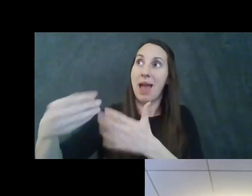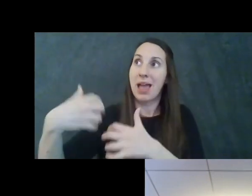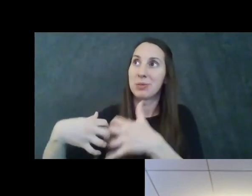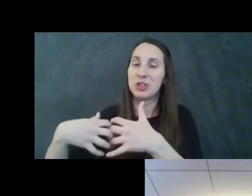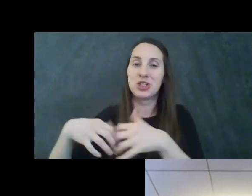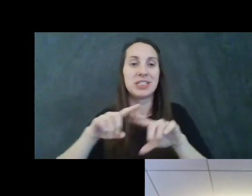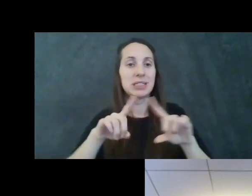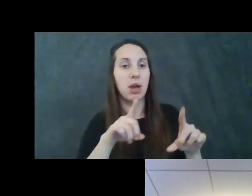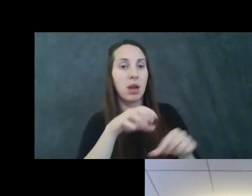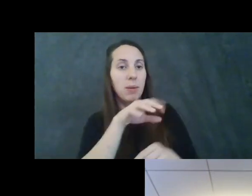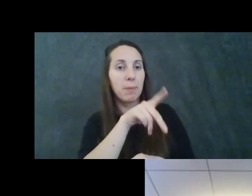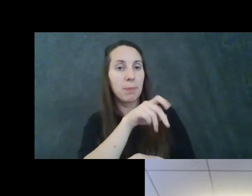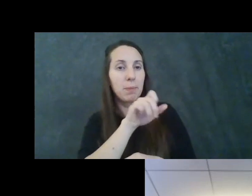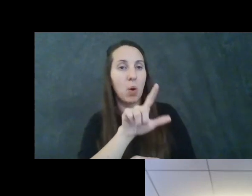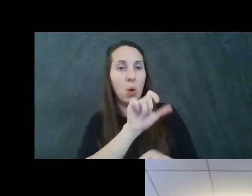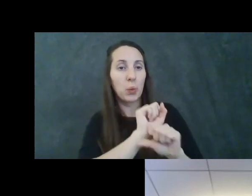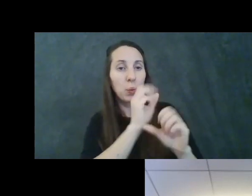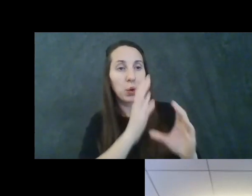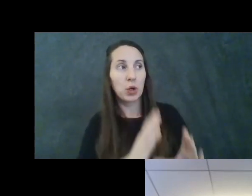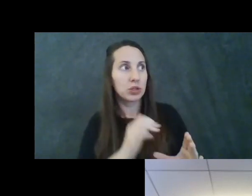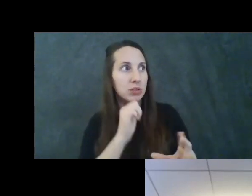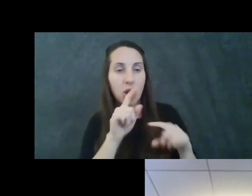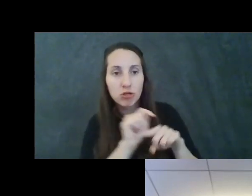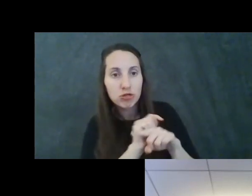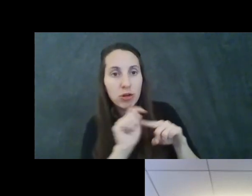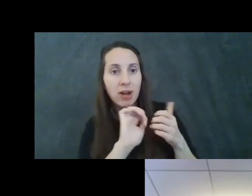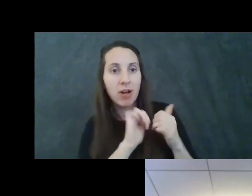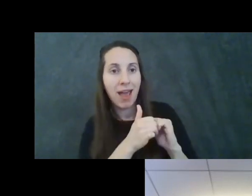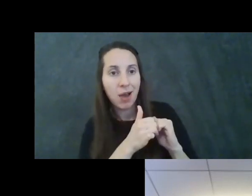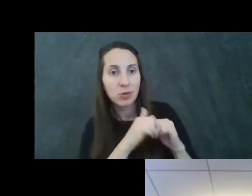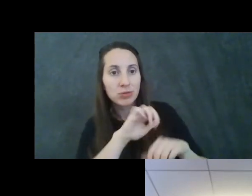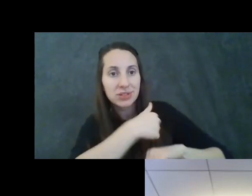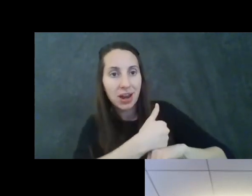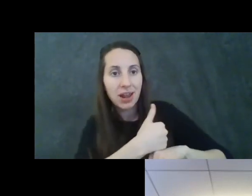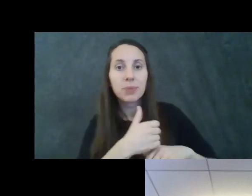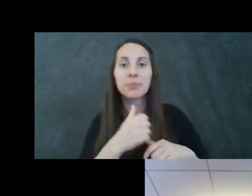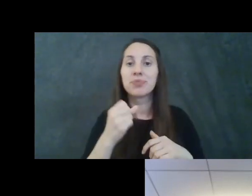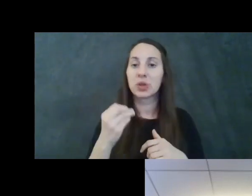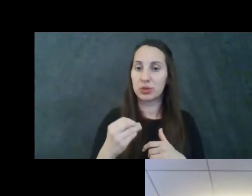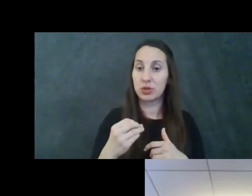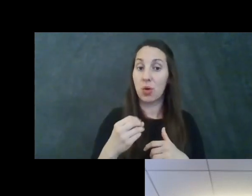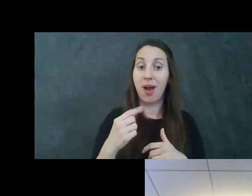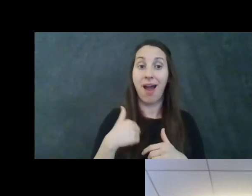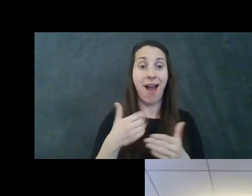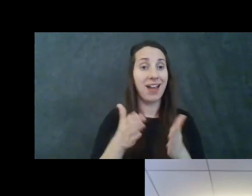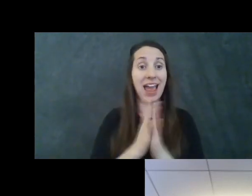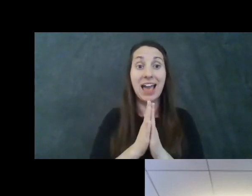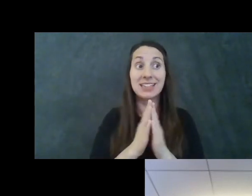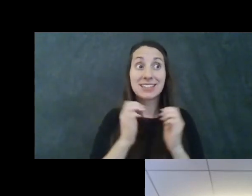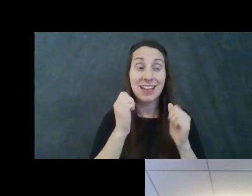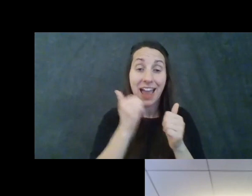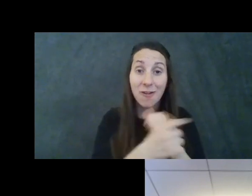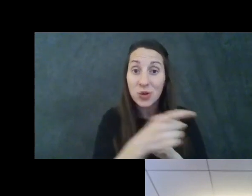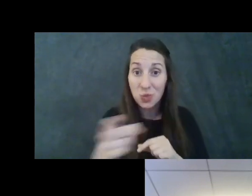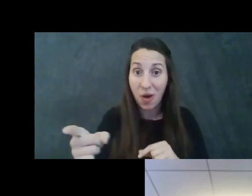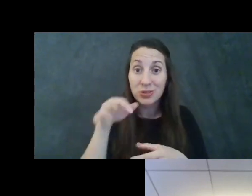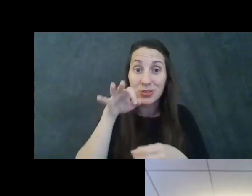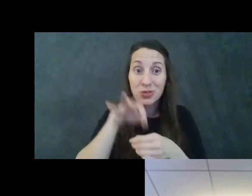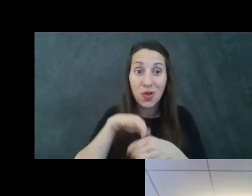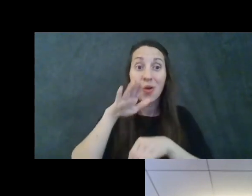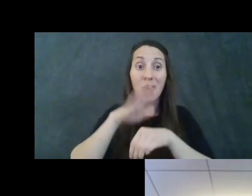So I always recommend that everybody ask to vote on the accessible machine. That's one way of guaranteeing that it's working in the polling